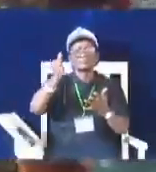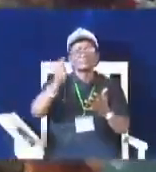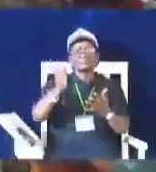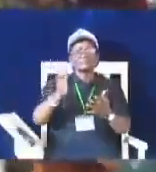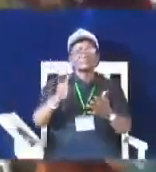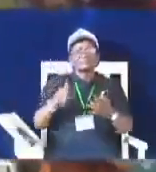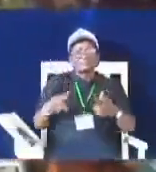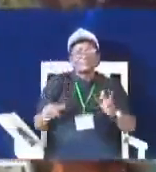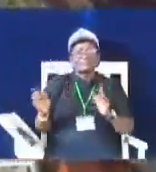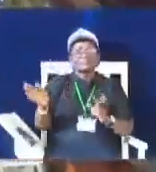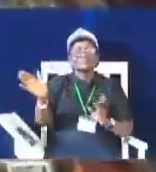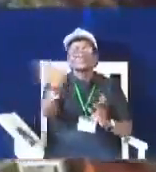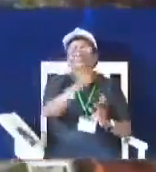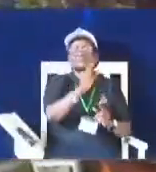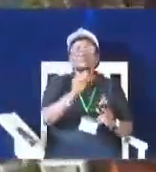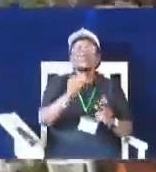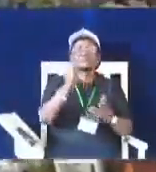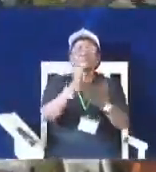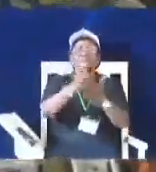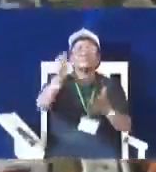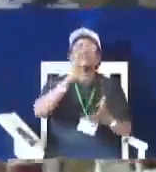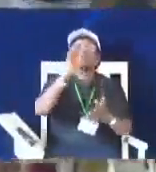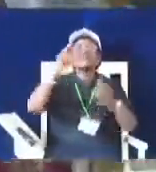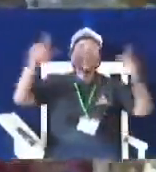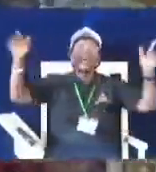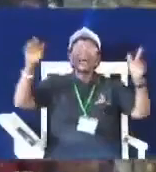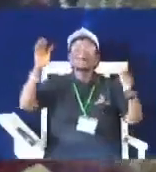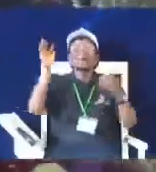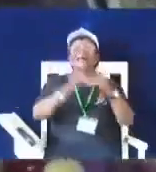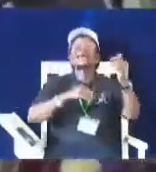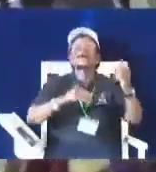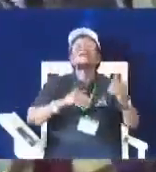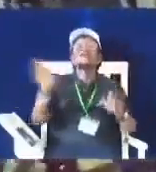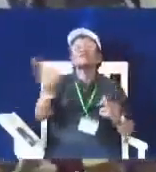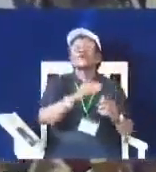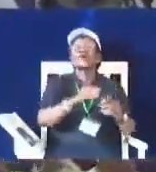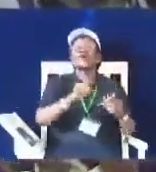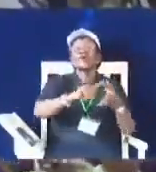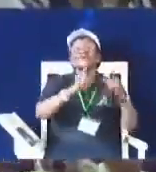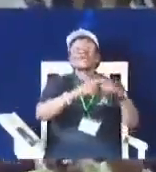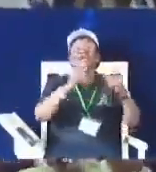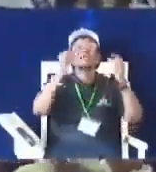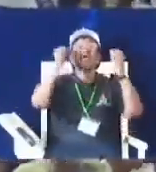Let your amen be louder than that of your neighbor.